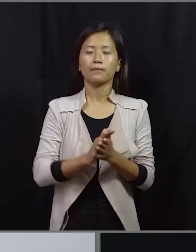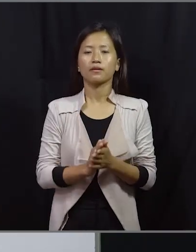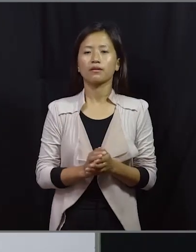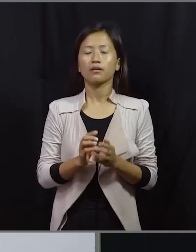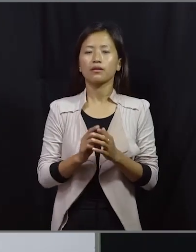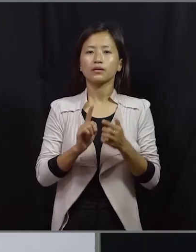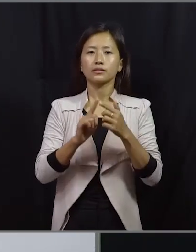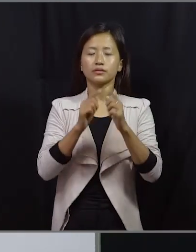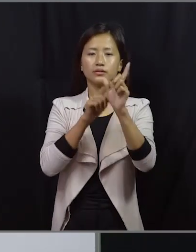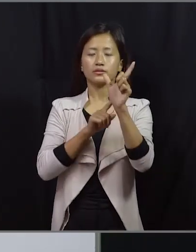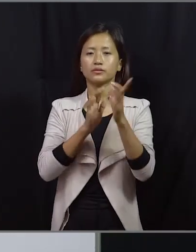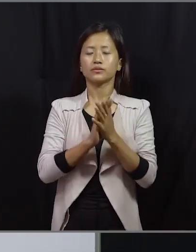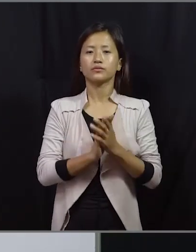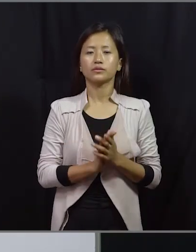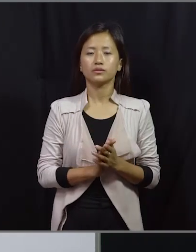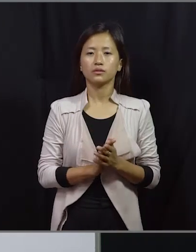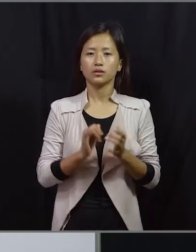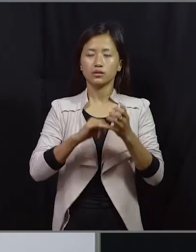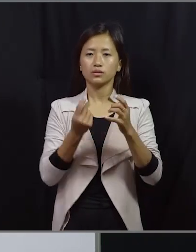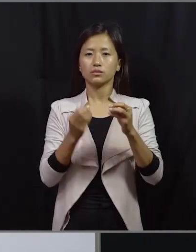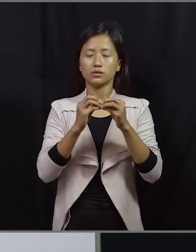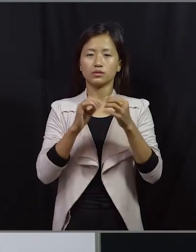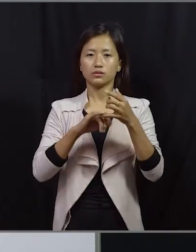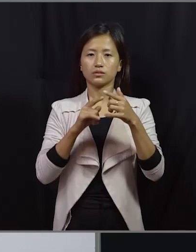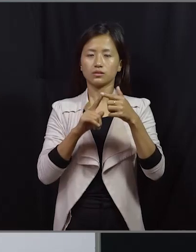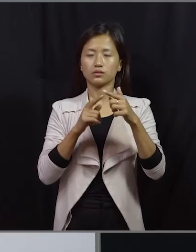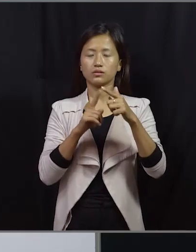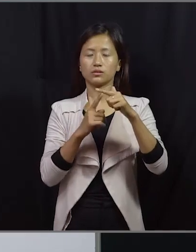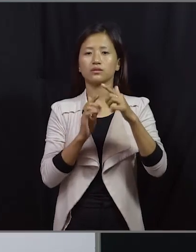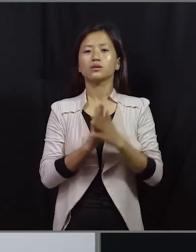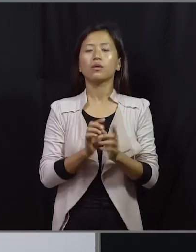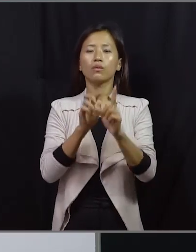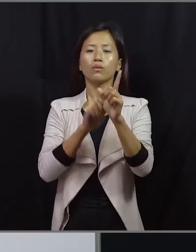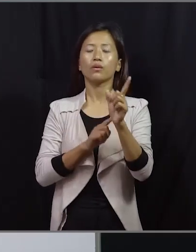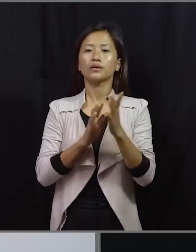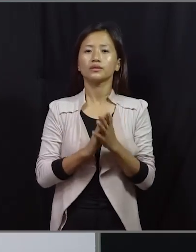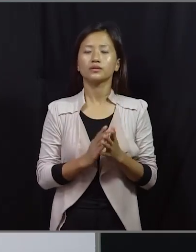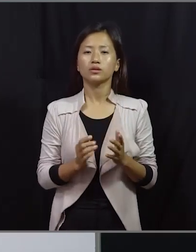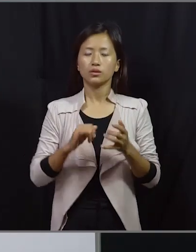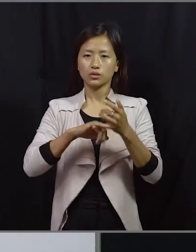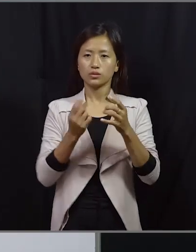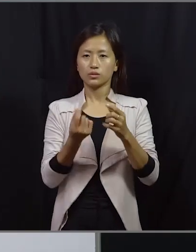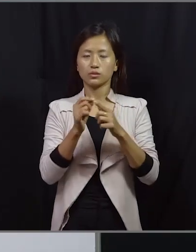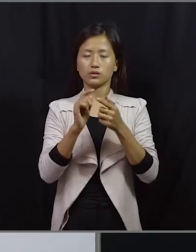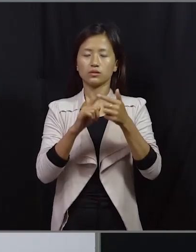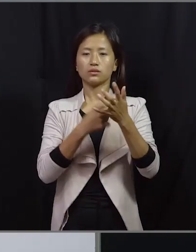of Y. So this X is subset and Y is called the superset.